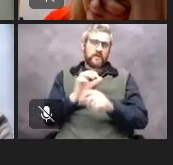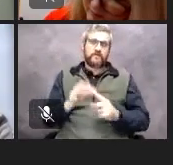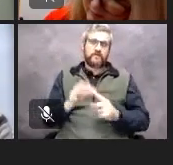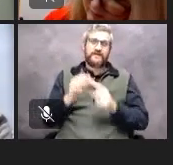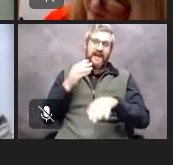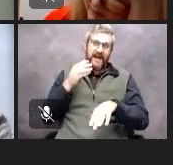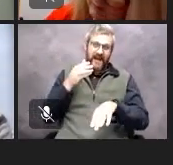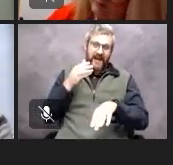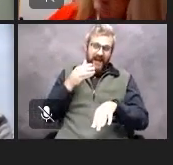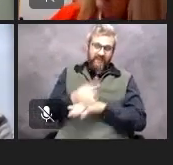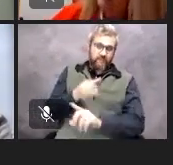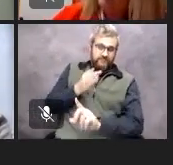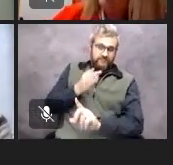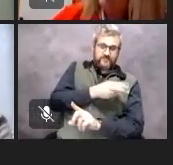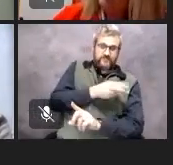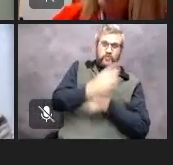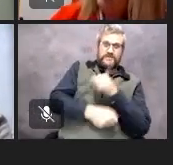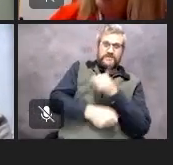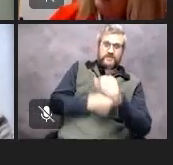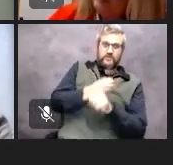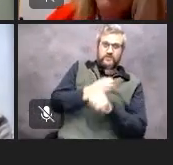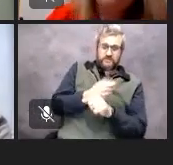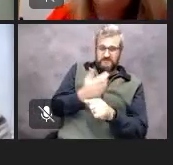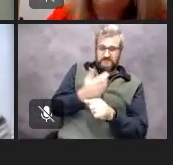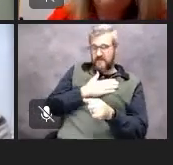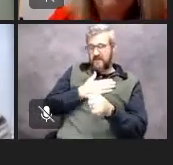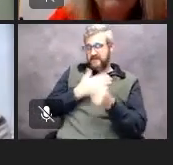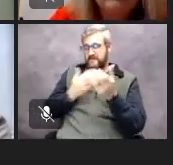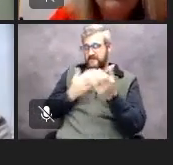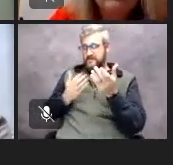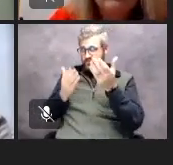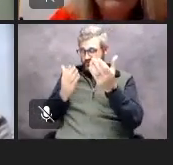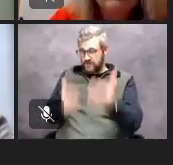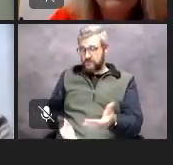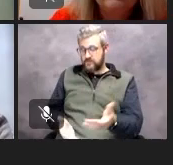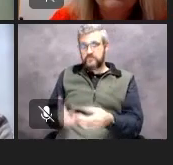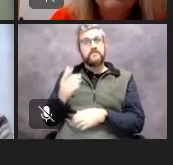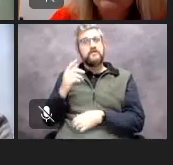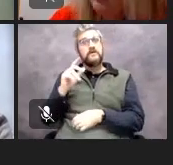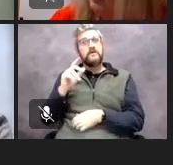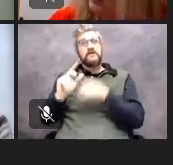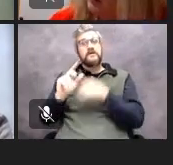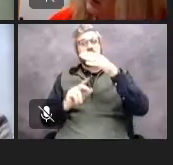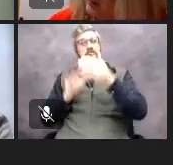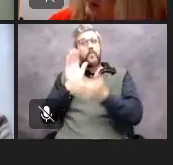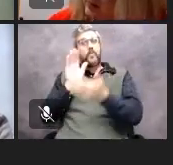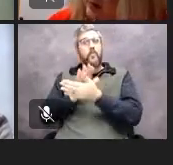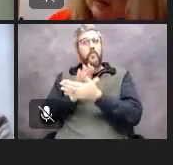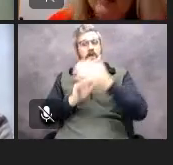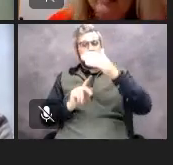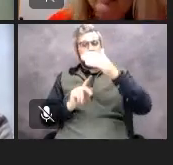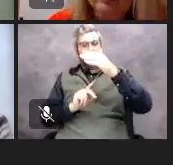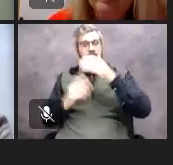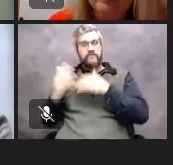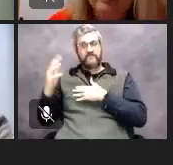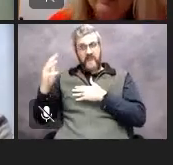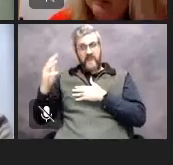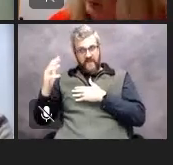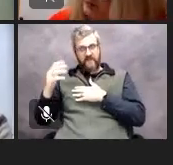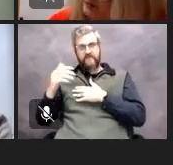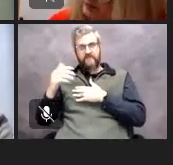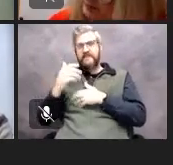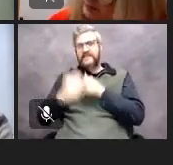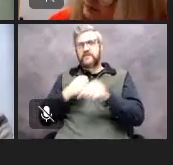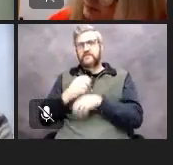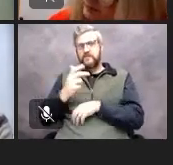that we've had. So that's just a suggestion. When you're in a K-5 school, you've got 3, 4, 5, boom, boom, boom.